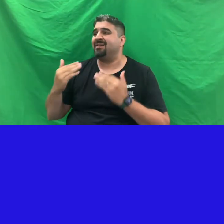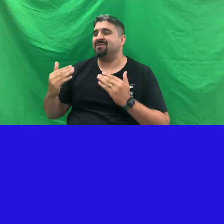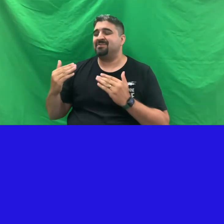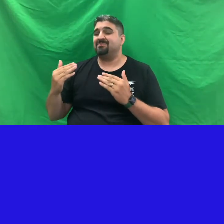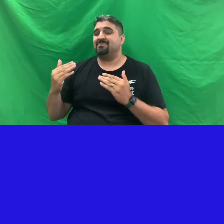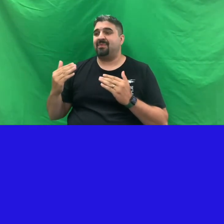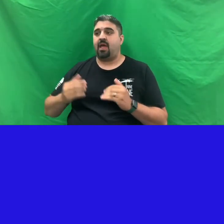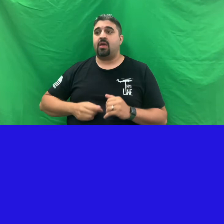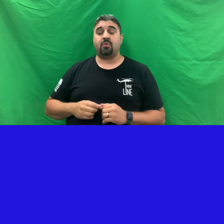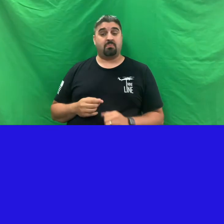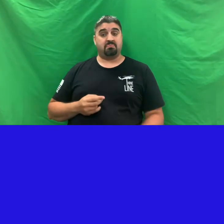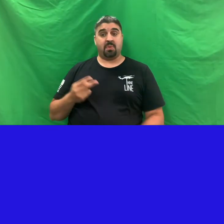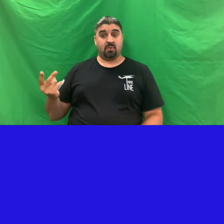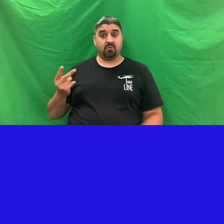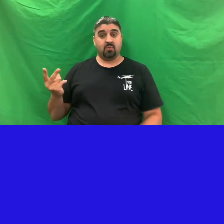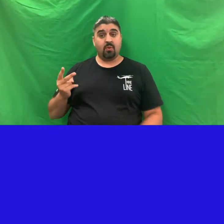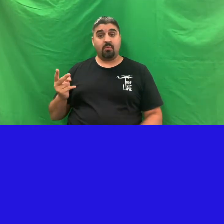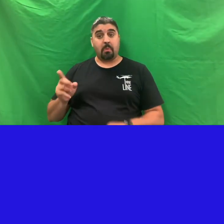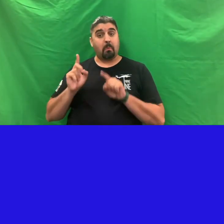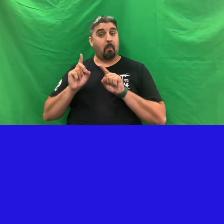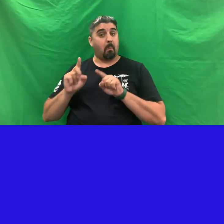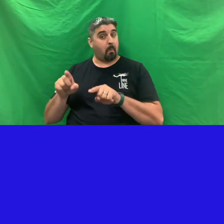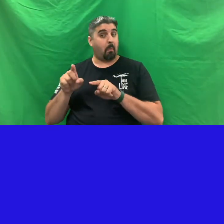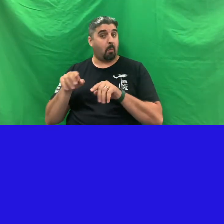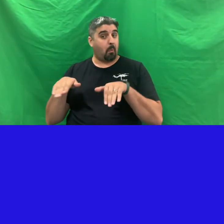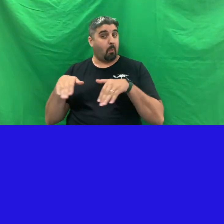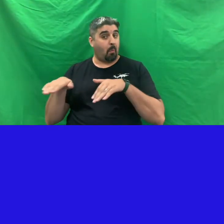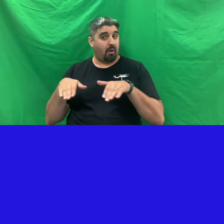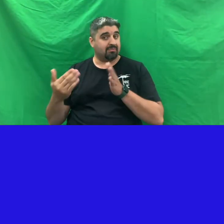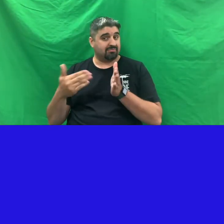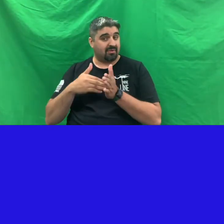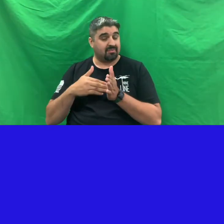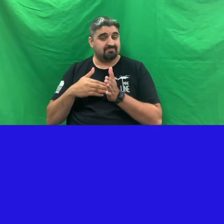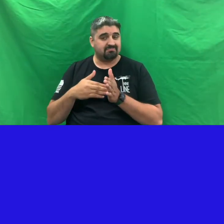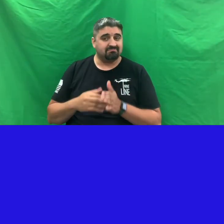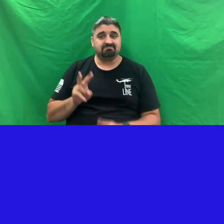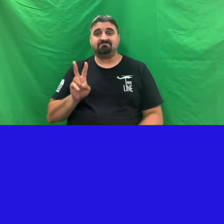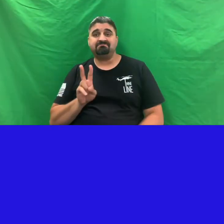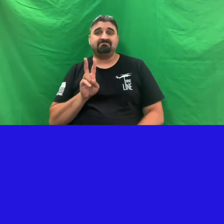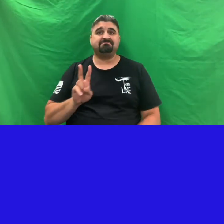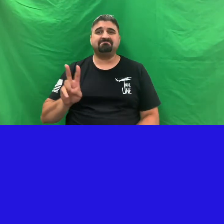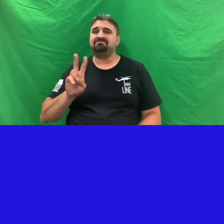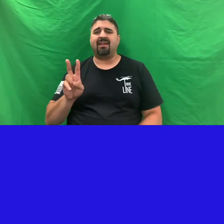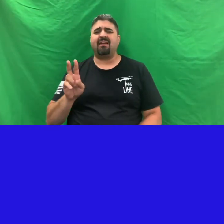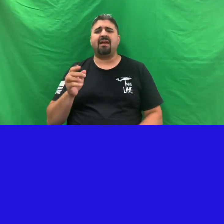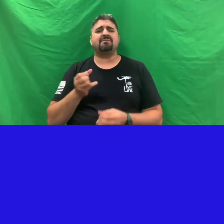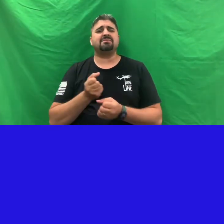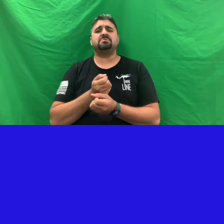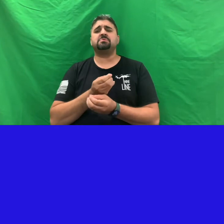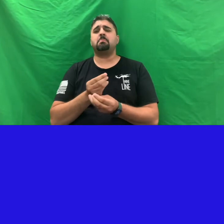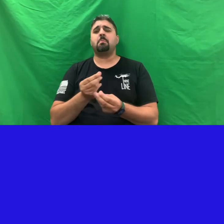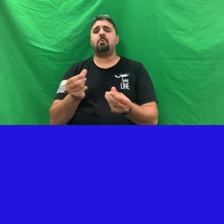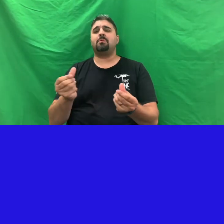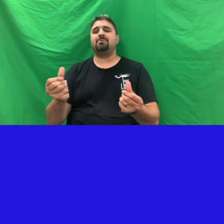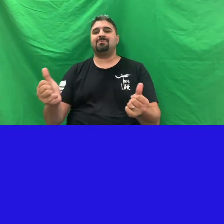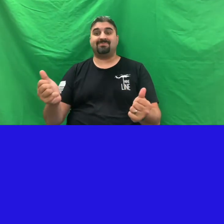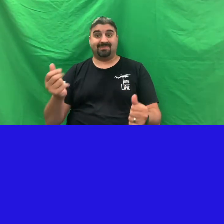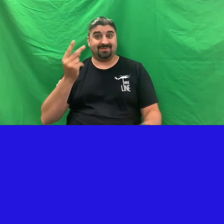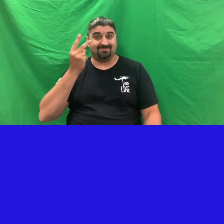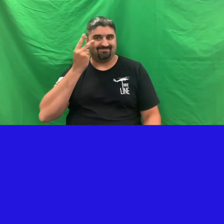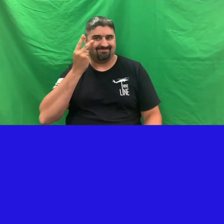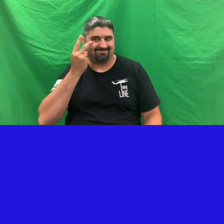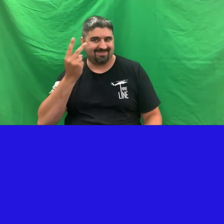present. Frog and Toad went for a walk. Toad did not trip over a